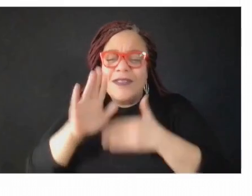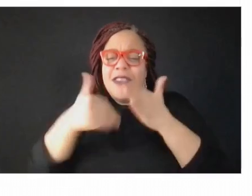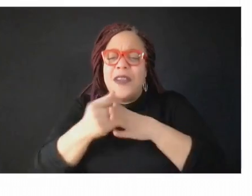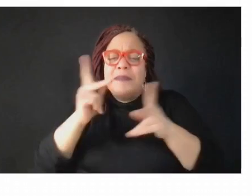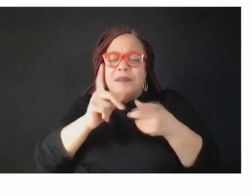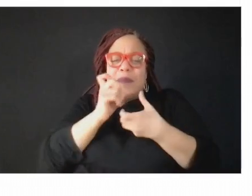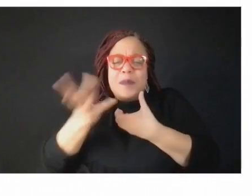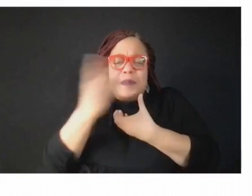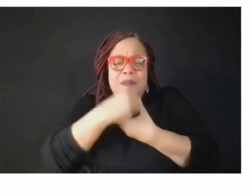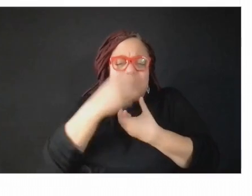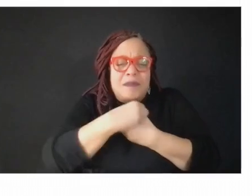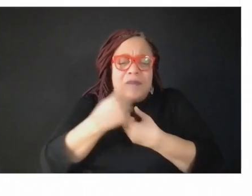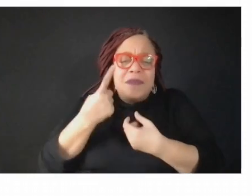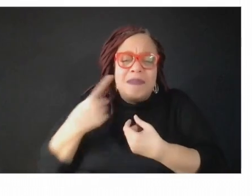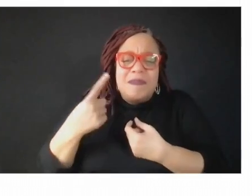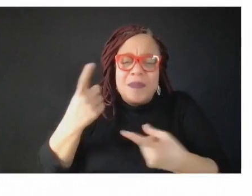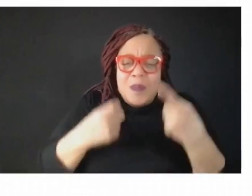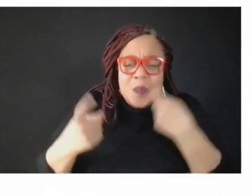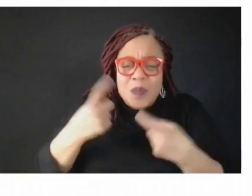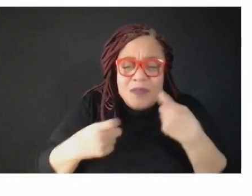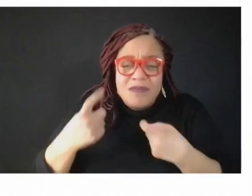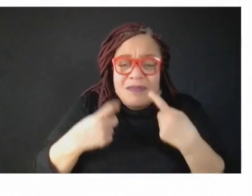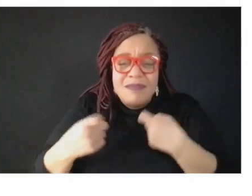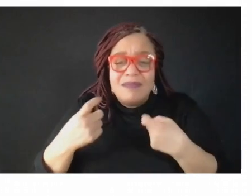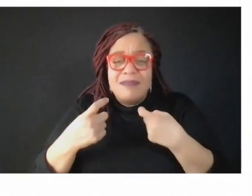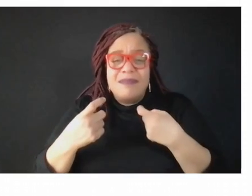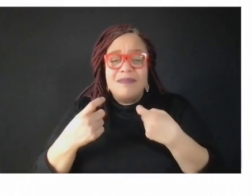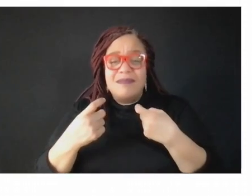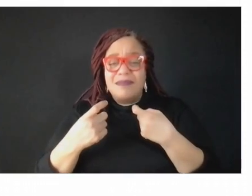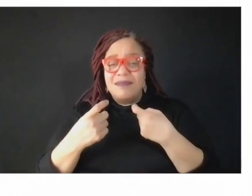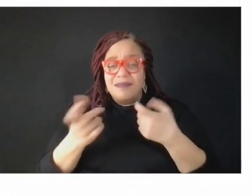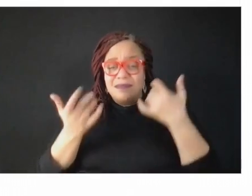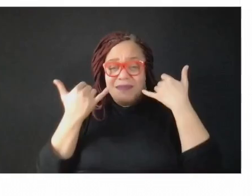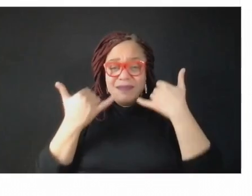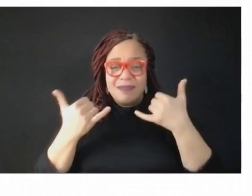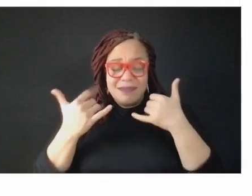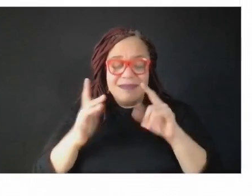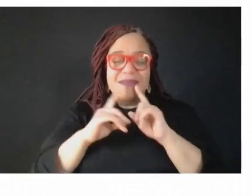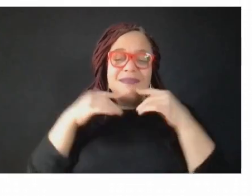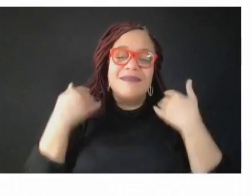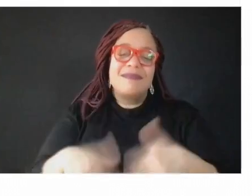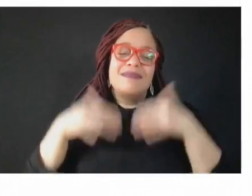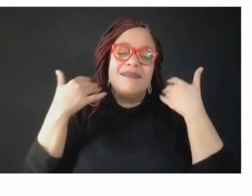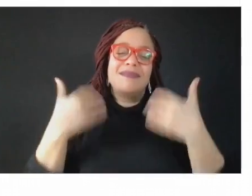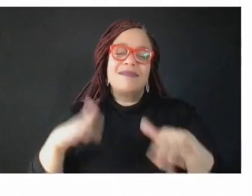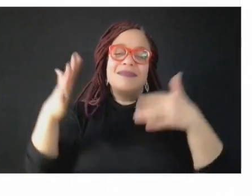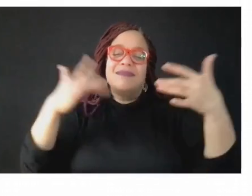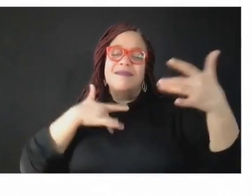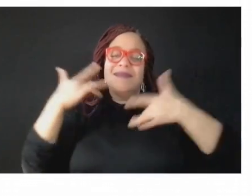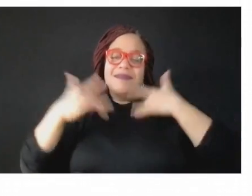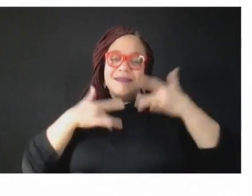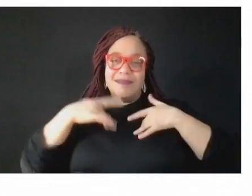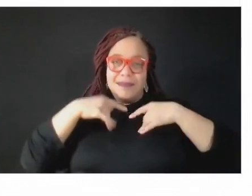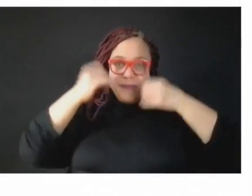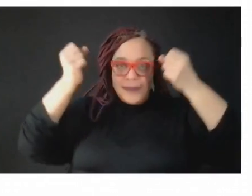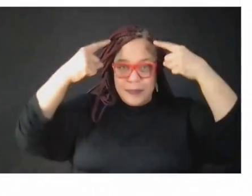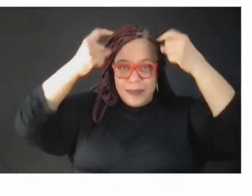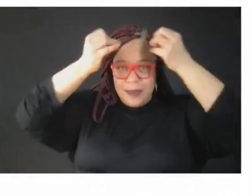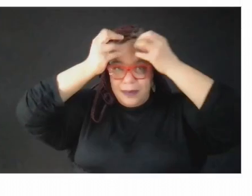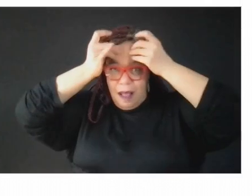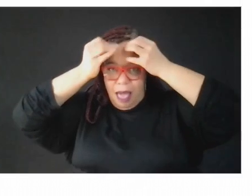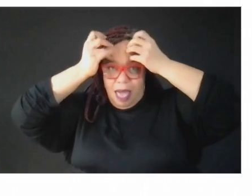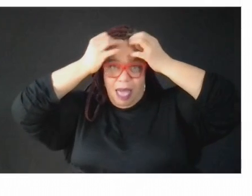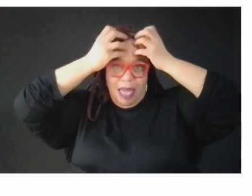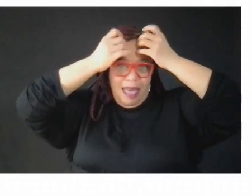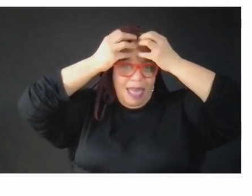for what has been a really exciting, stimulating, thought-provoking day. So thank